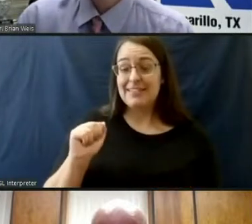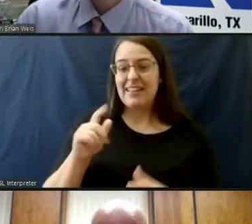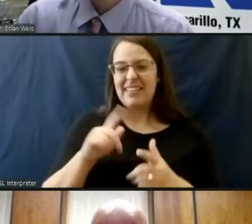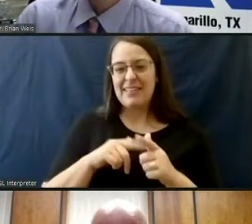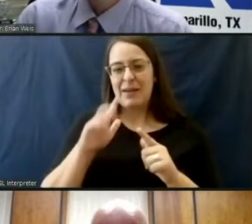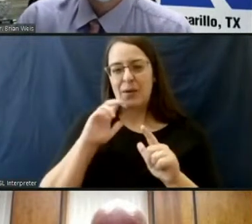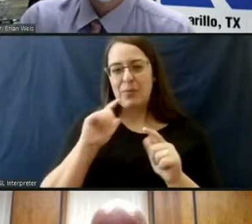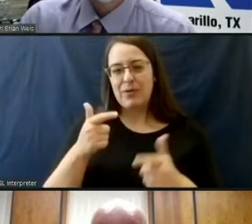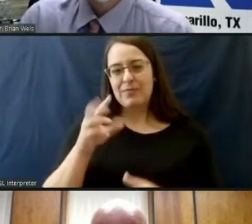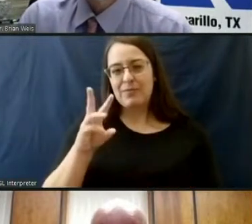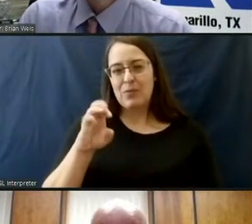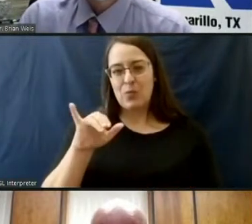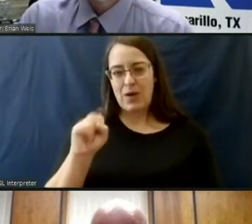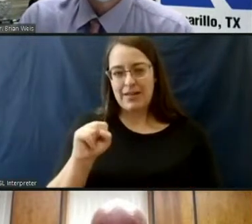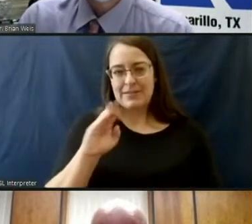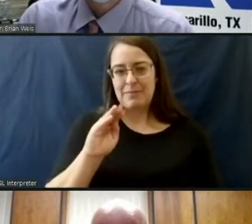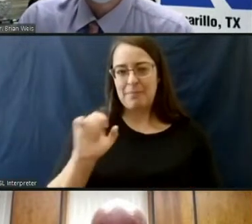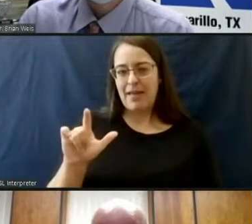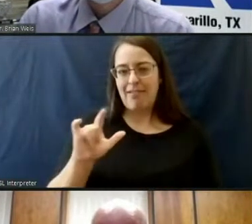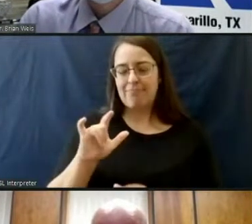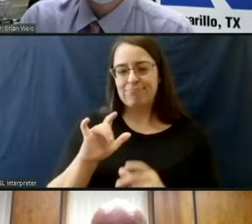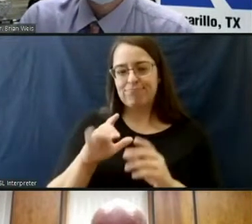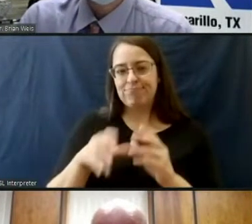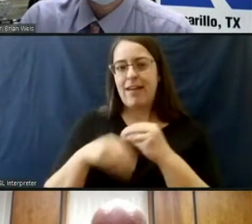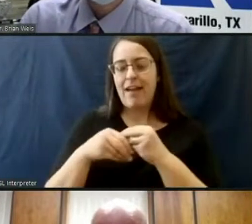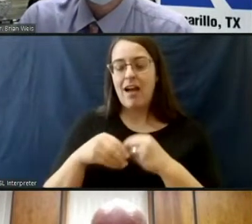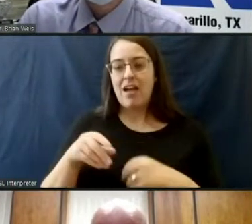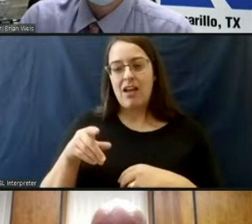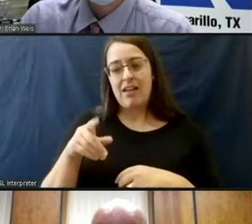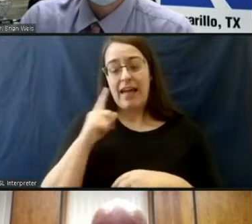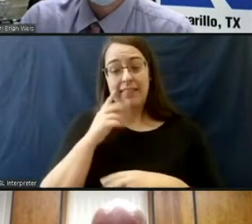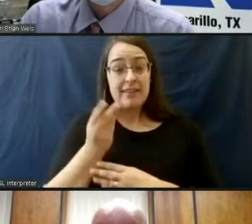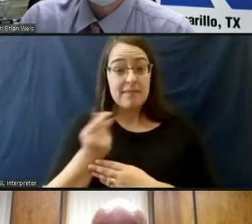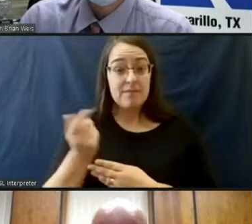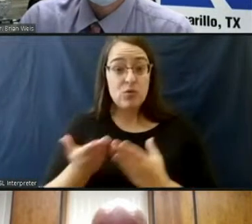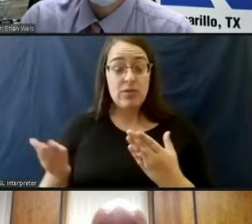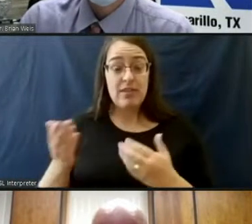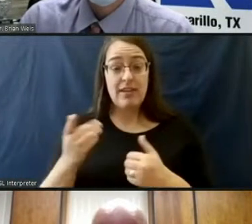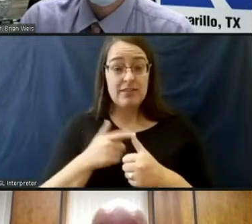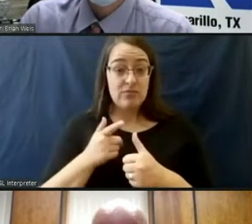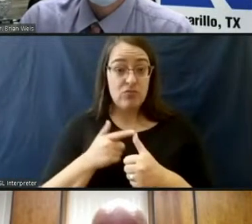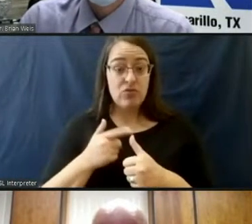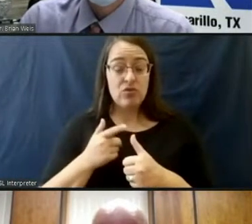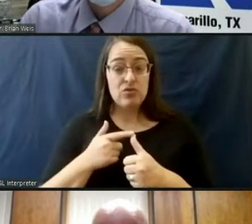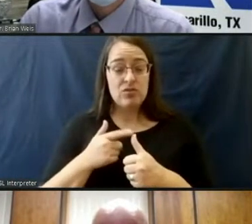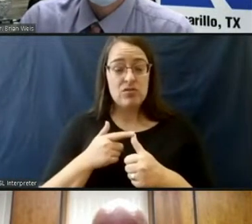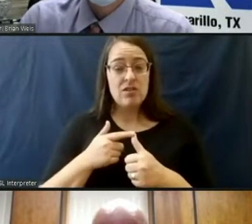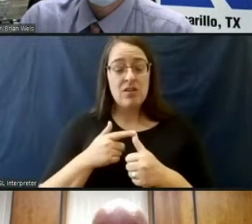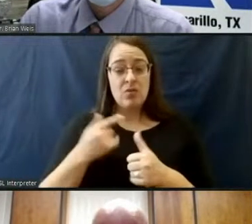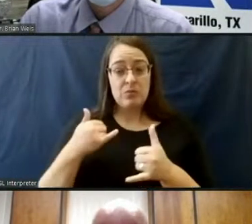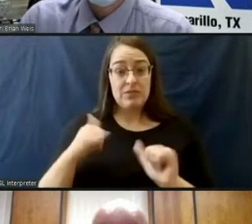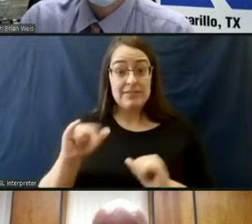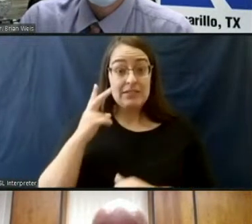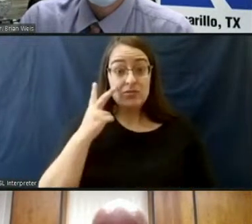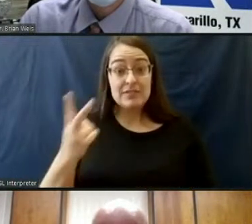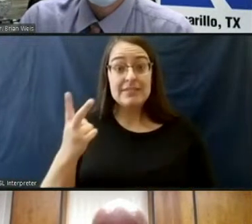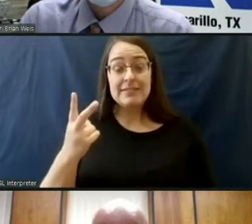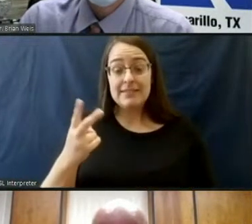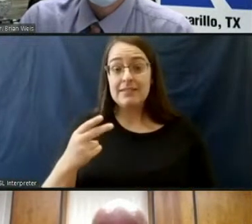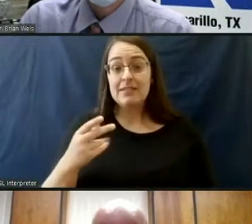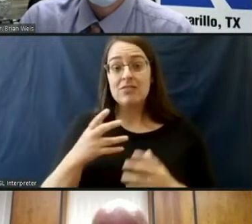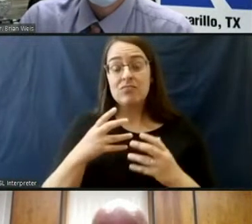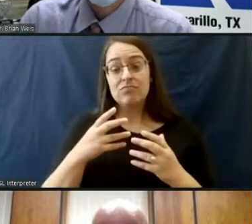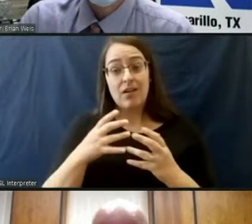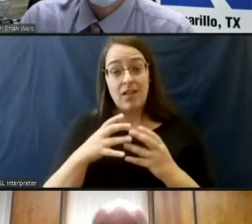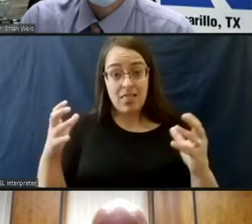Drs. Weiss and Bell. I think it's a couple things. Number one, we are still seeing very high numbers